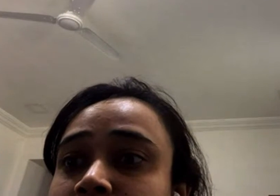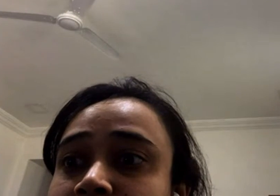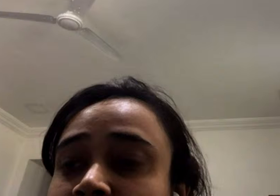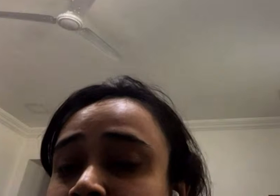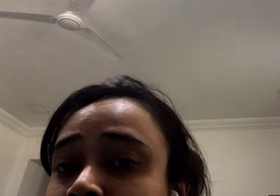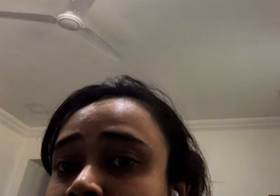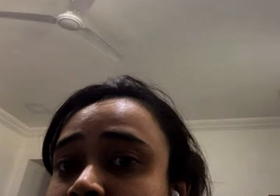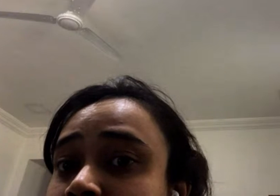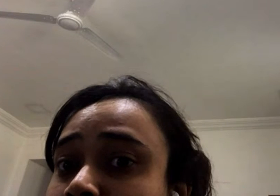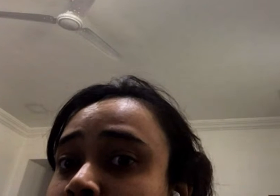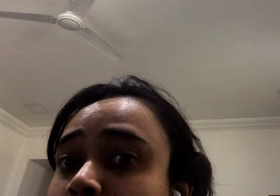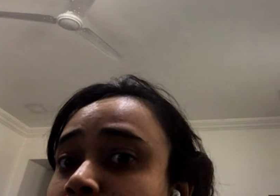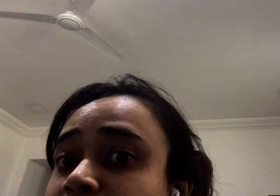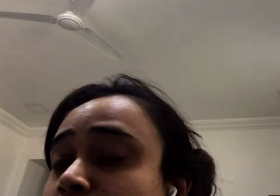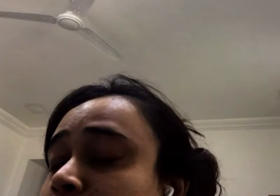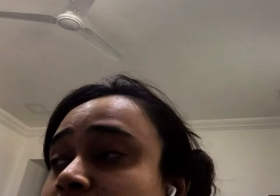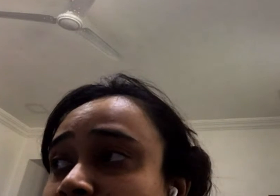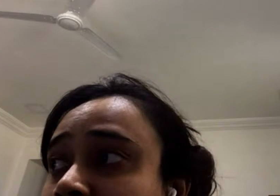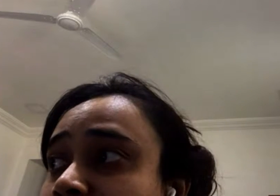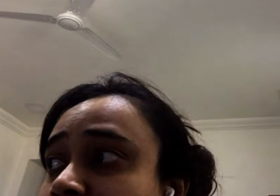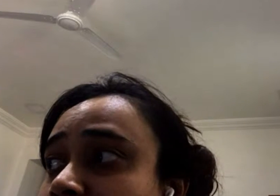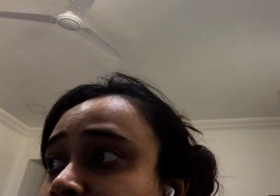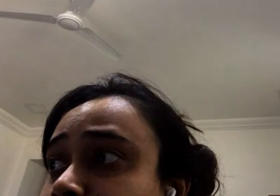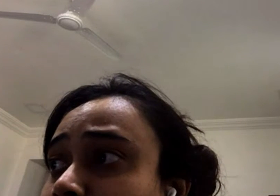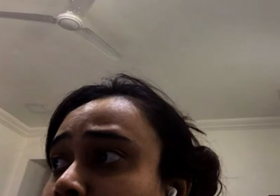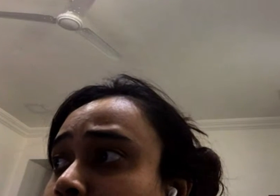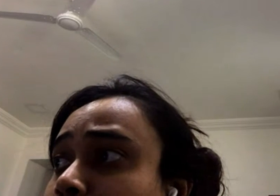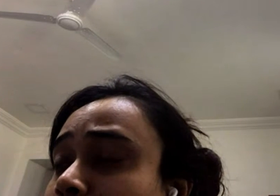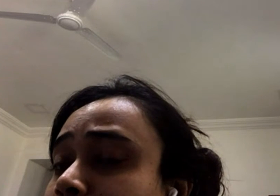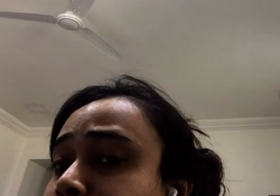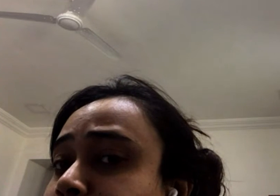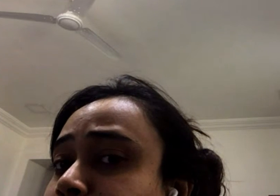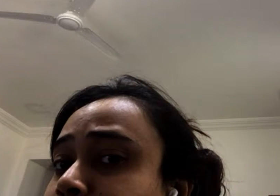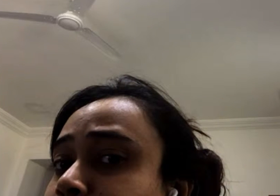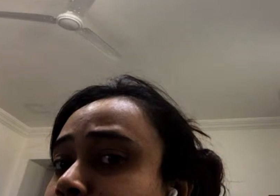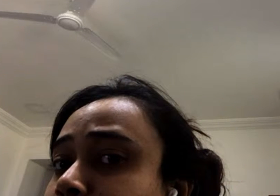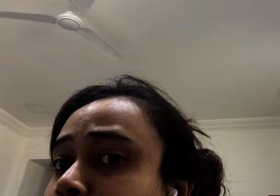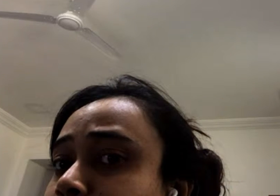extended towards, say, for instance, somebody who is visually challenged.